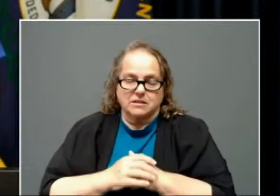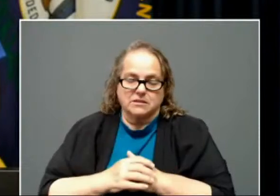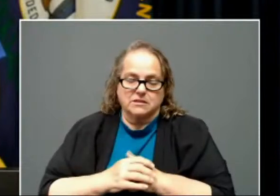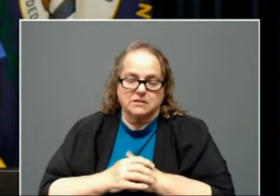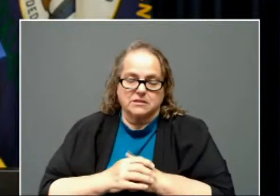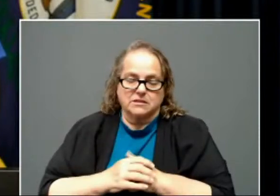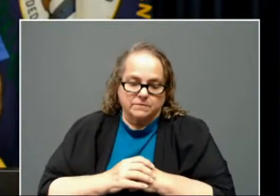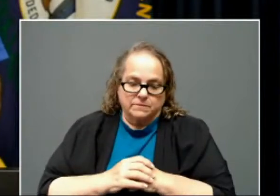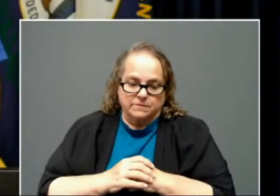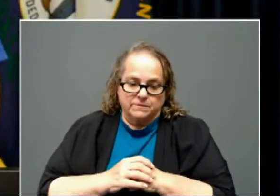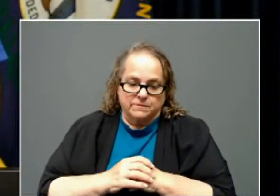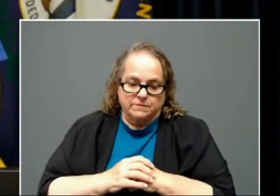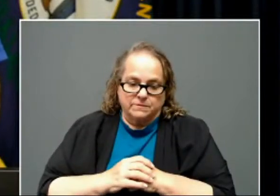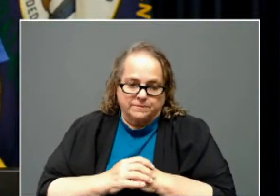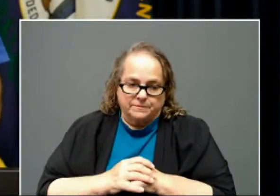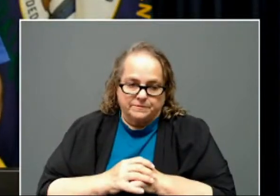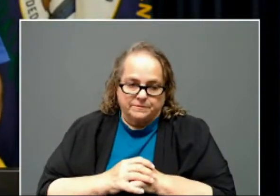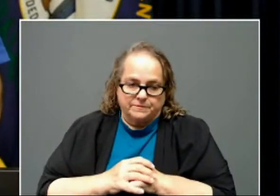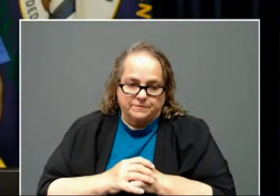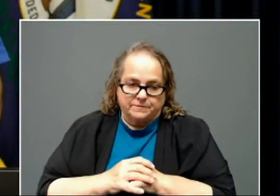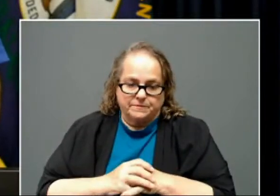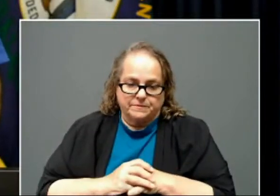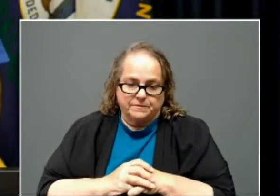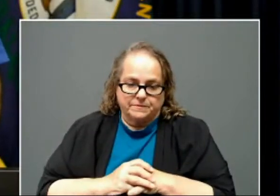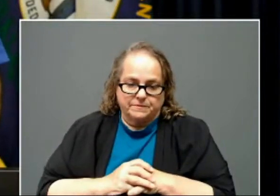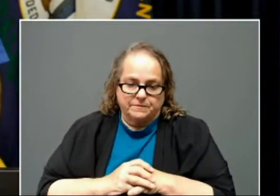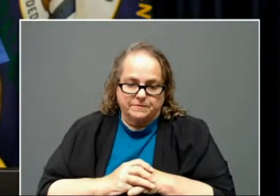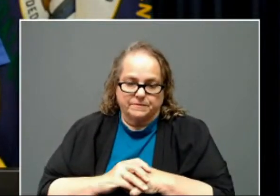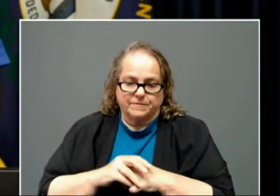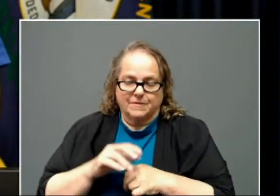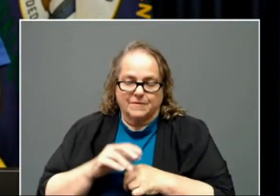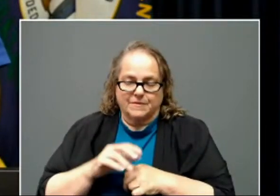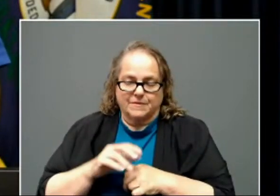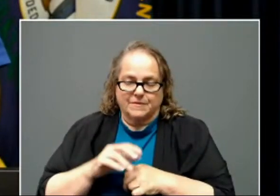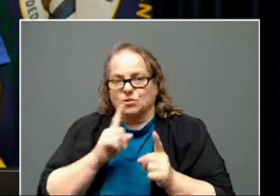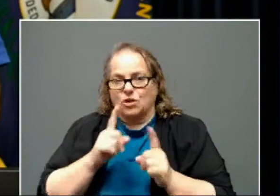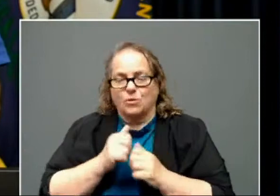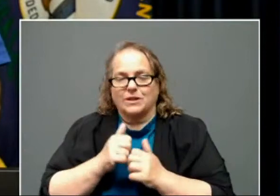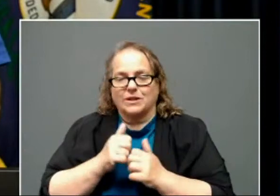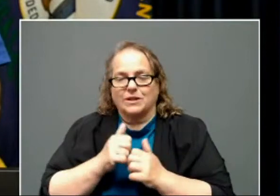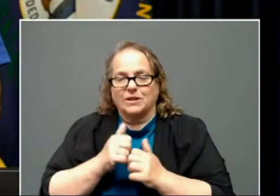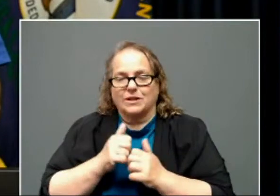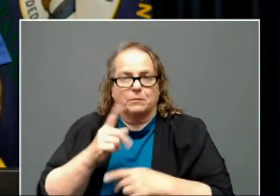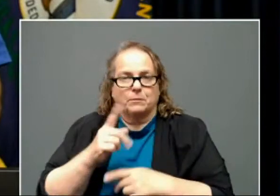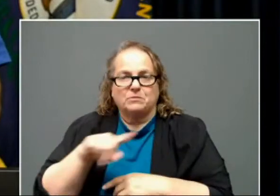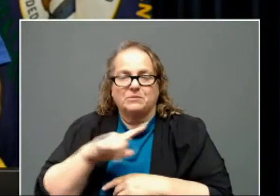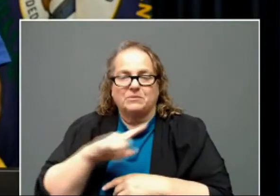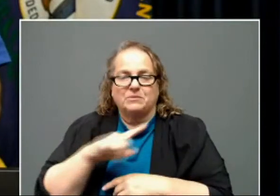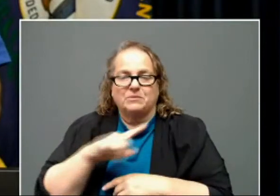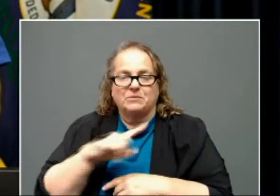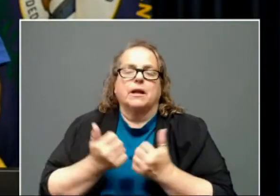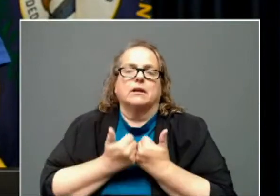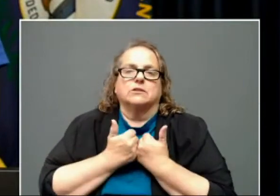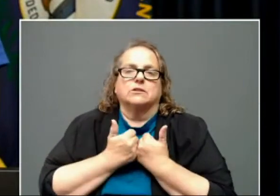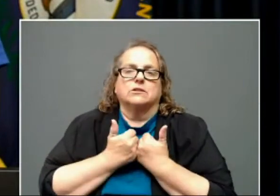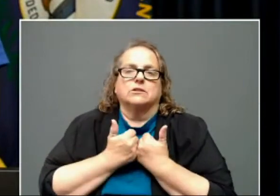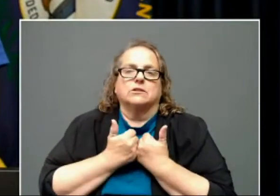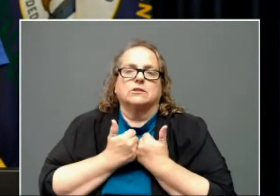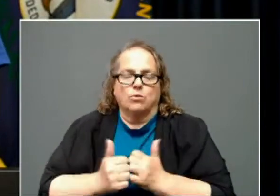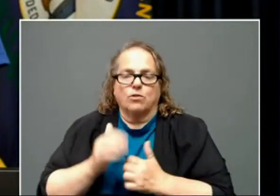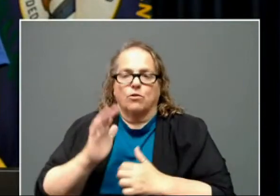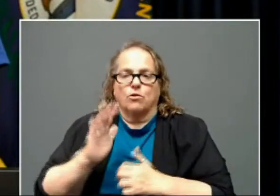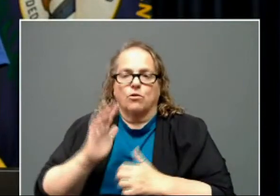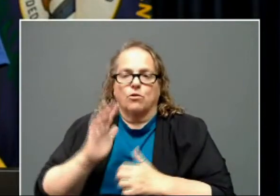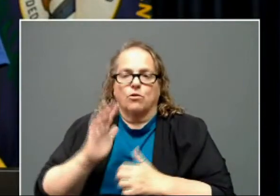At least anecdotally, talking to some of those people, it sounds like there's at least some, people are kind of exhausted by some of the mandates, especially, if they